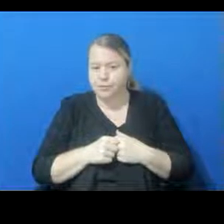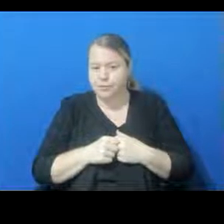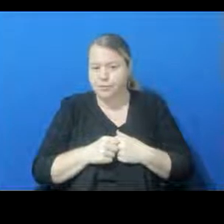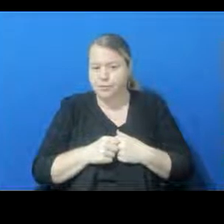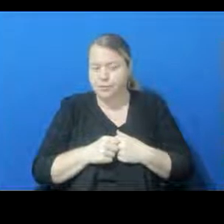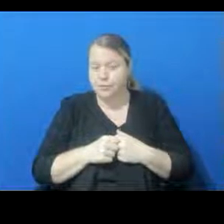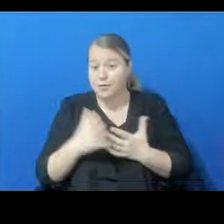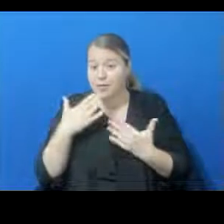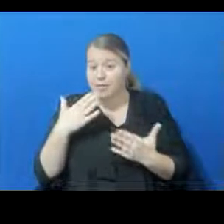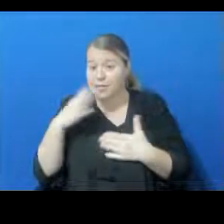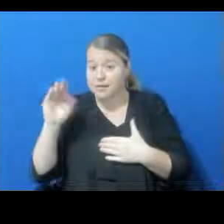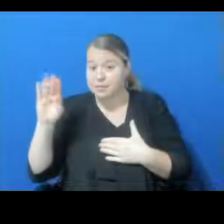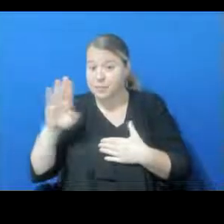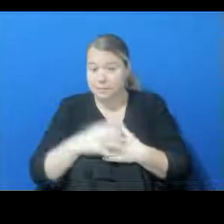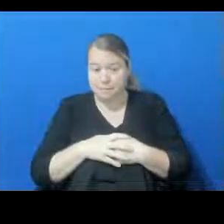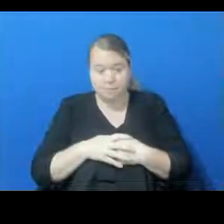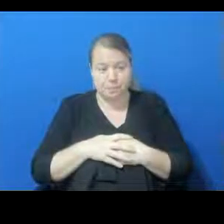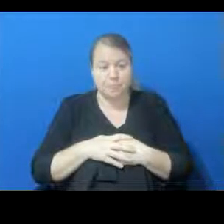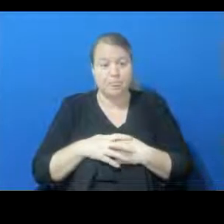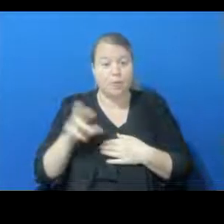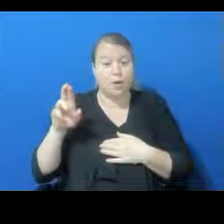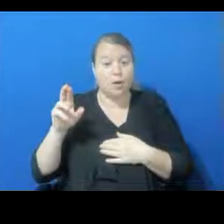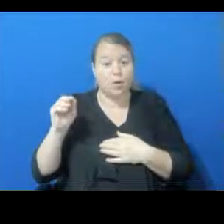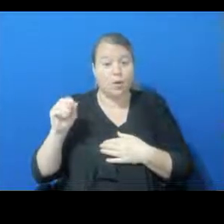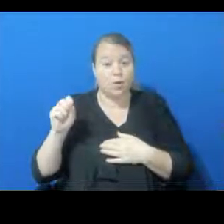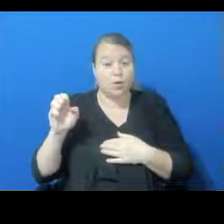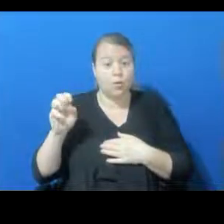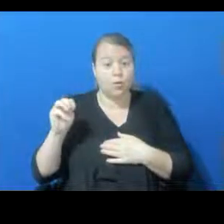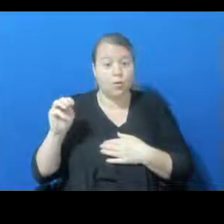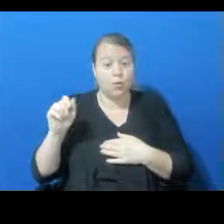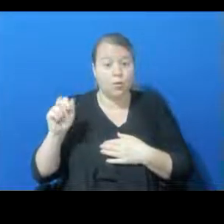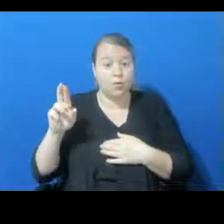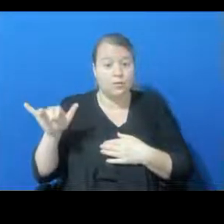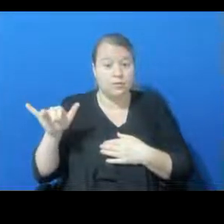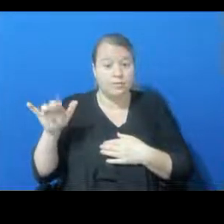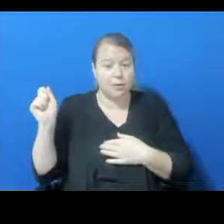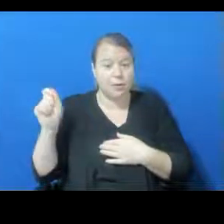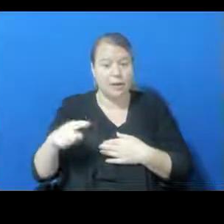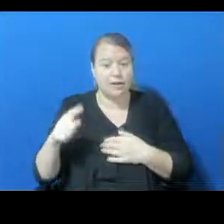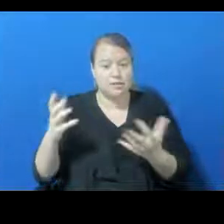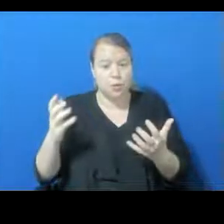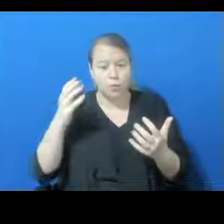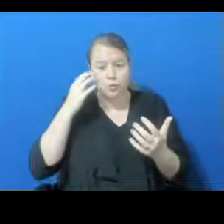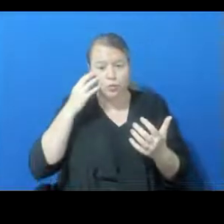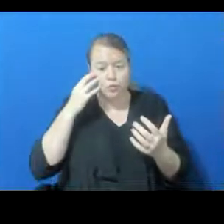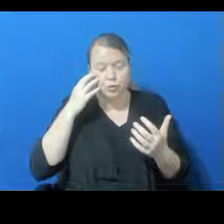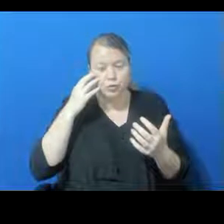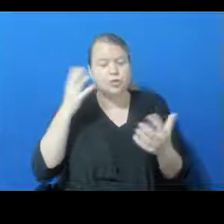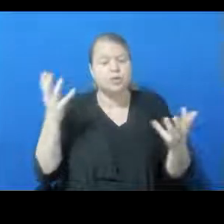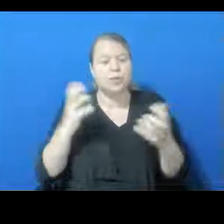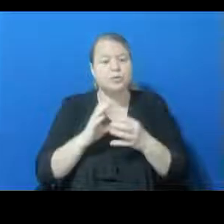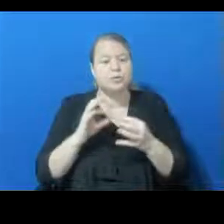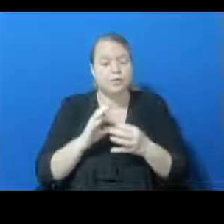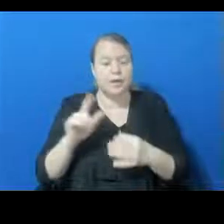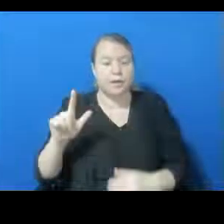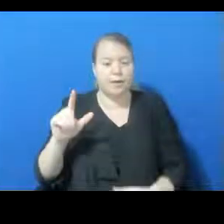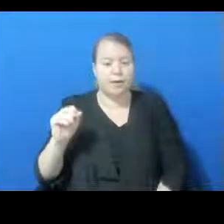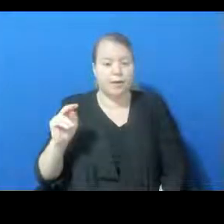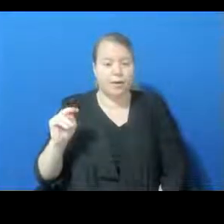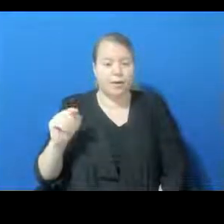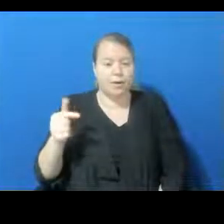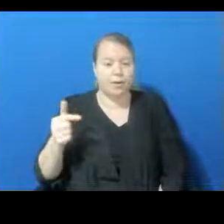Thanks, Bob. Rosemary asks, wants to state that Long Branch is a small